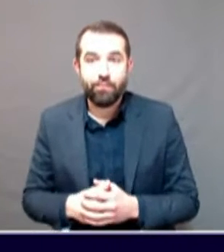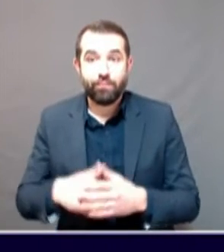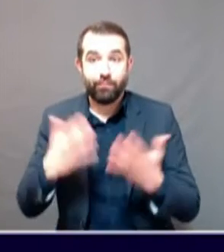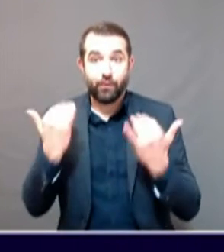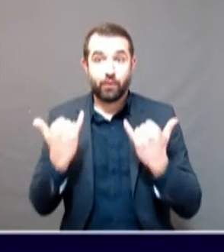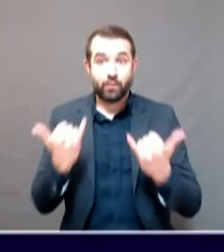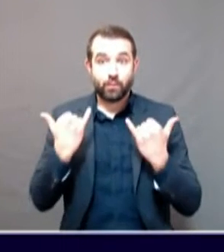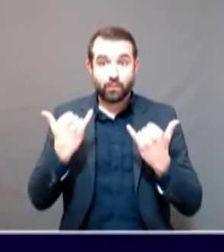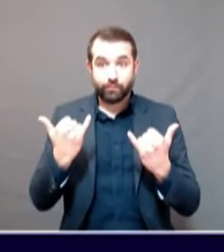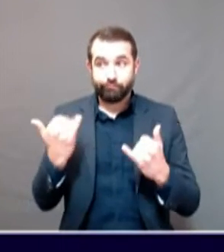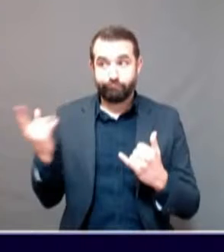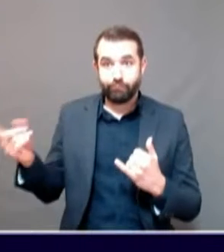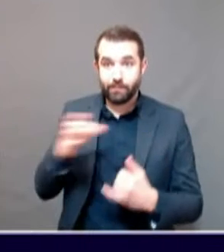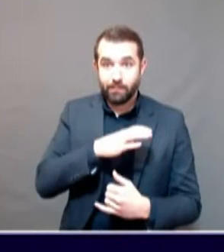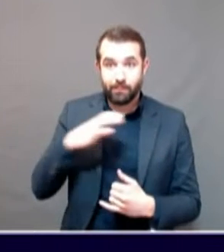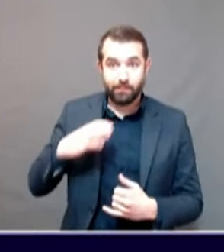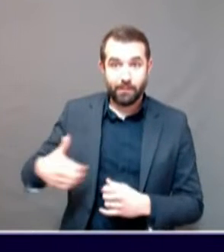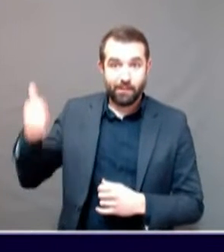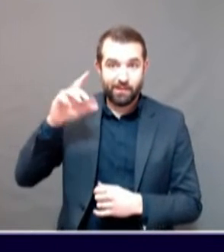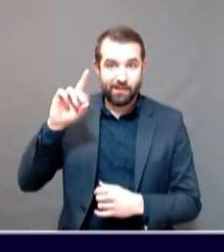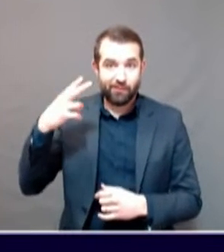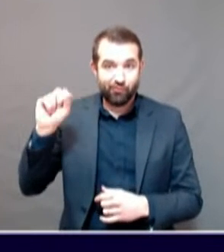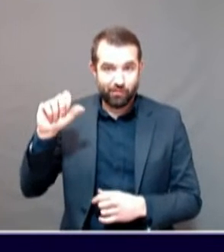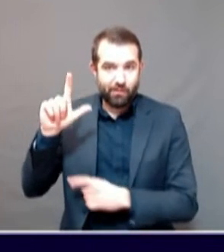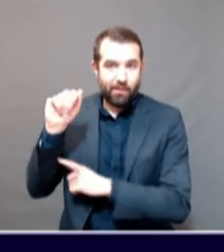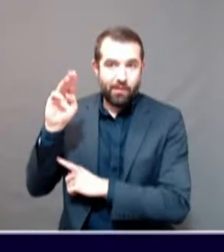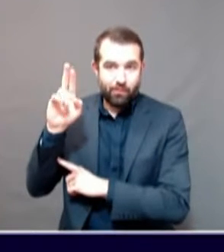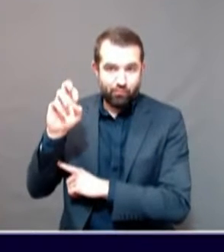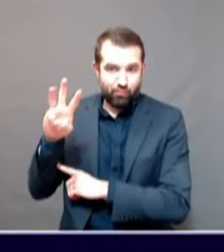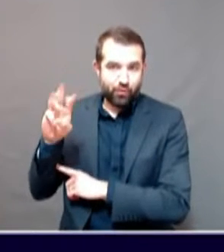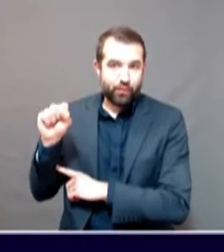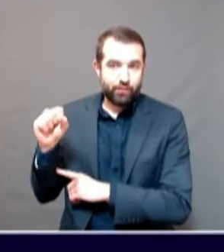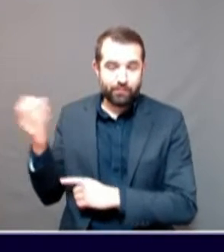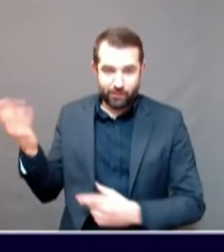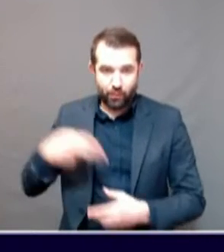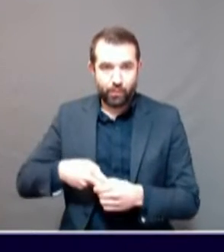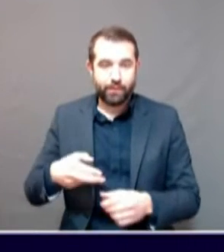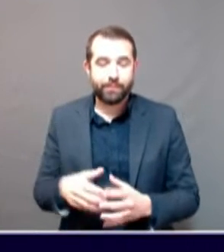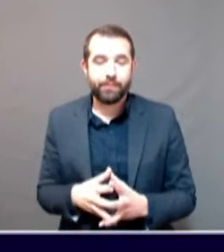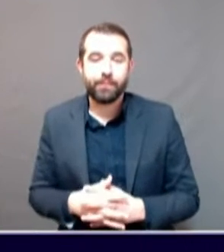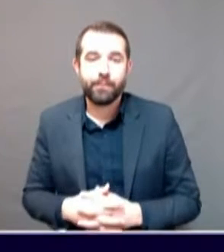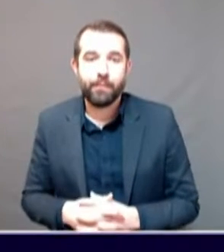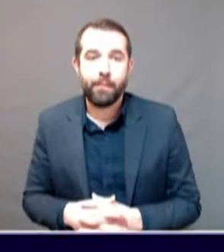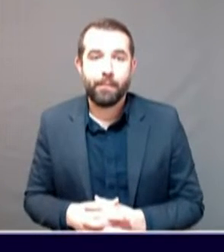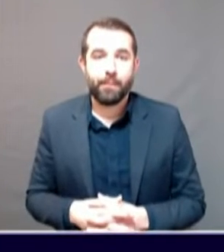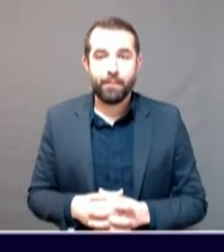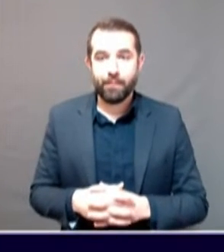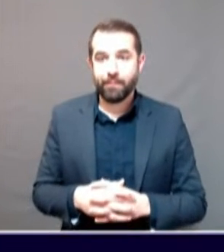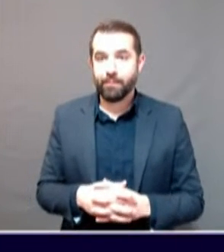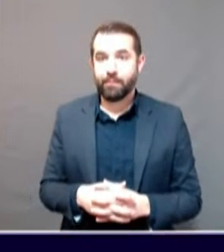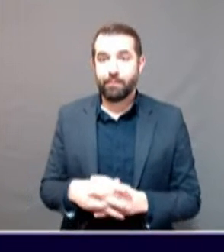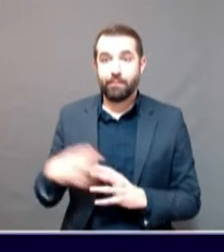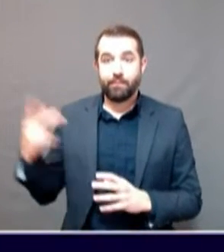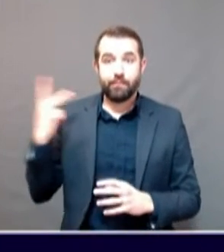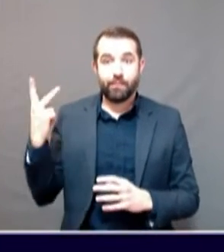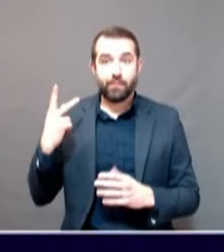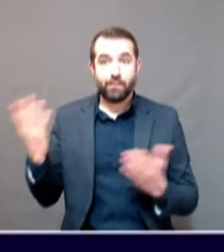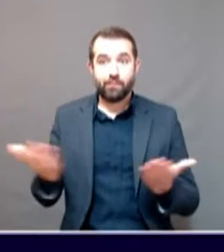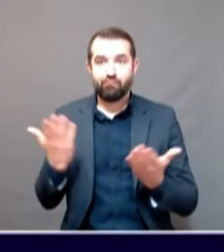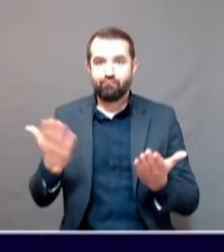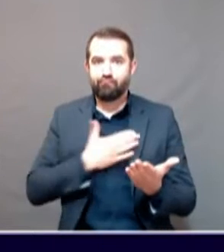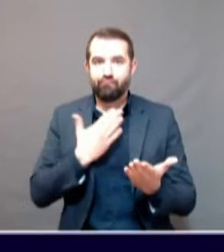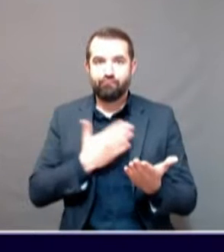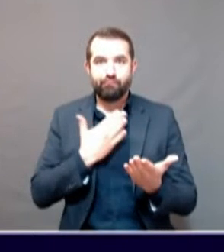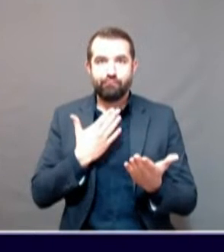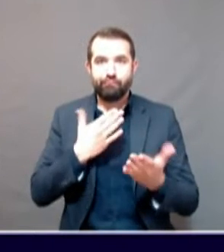by Commissioner Jean Wambrew, Commissioner of Maine's Department of Health and Human Services. Commissioner Wambrew and I are delighted to be able to join